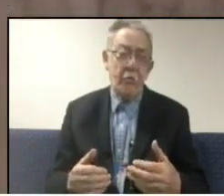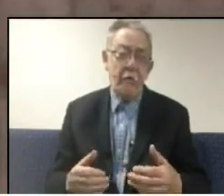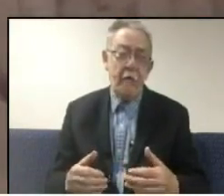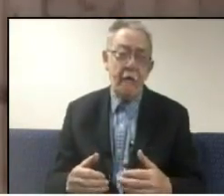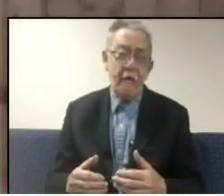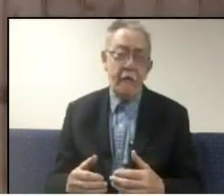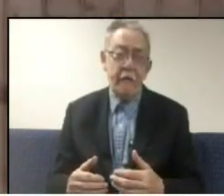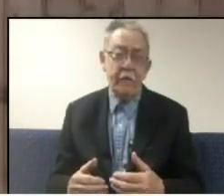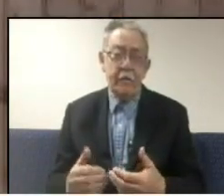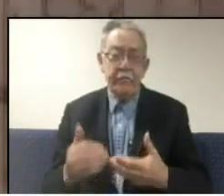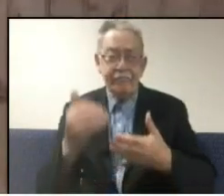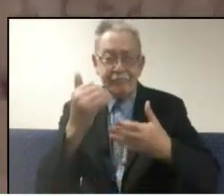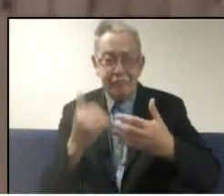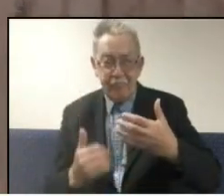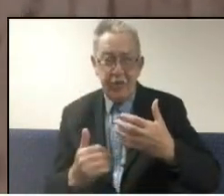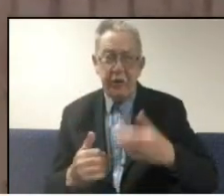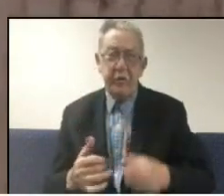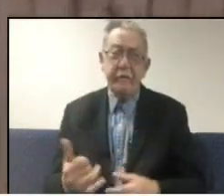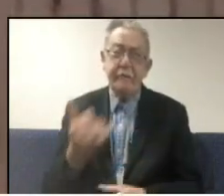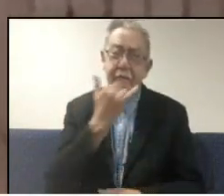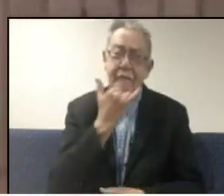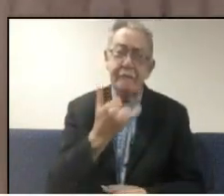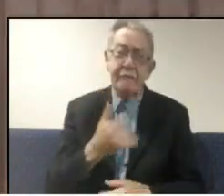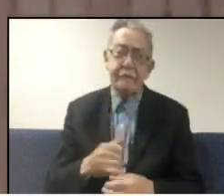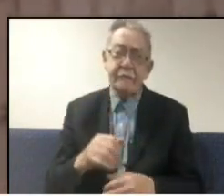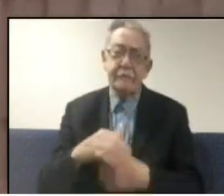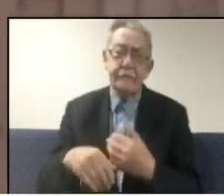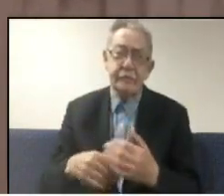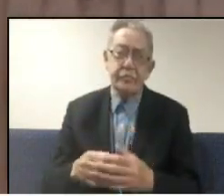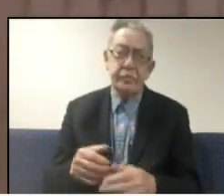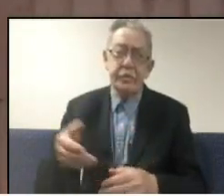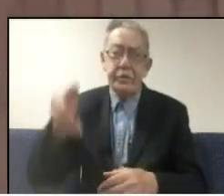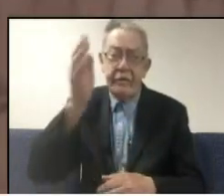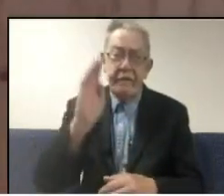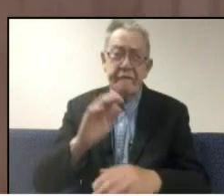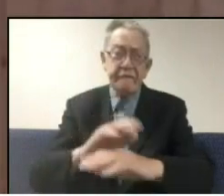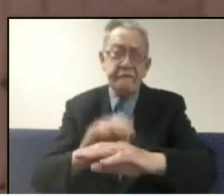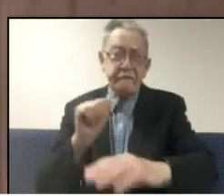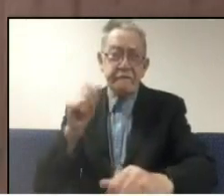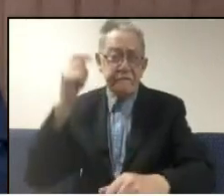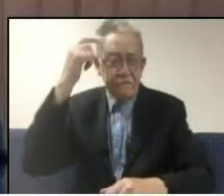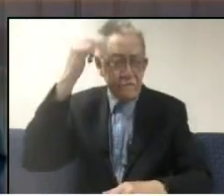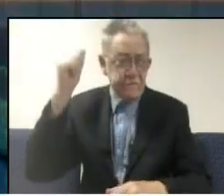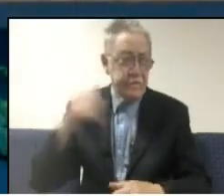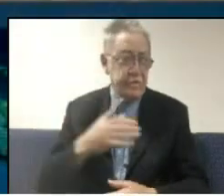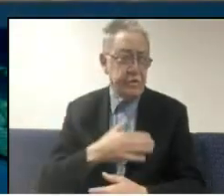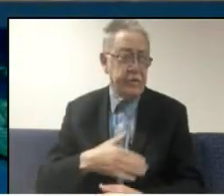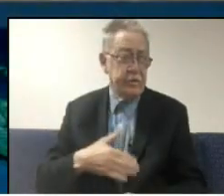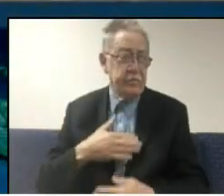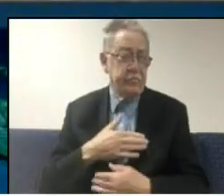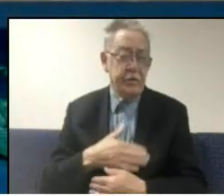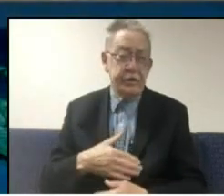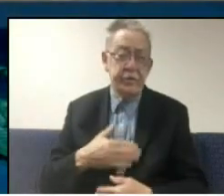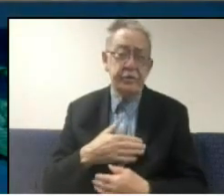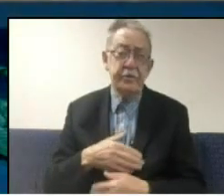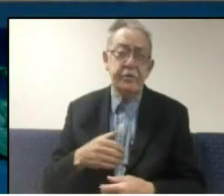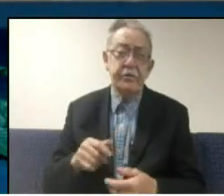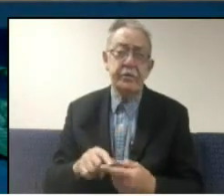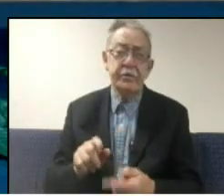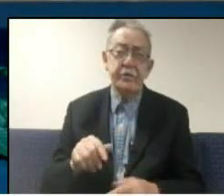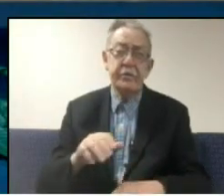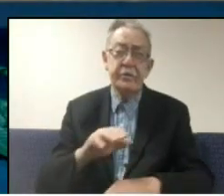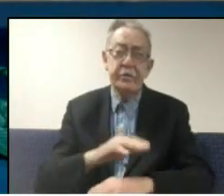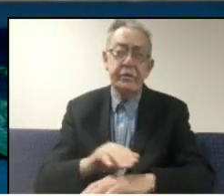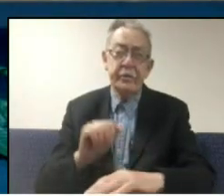mistakes that you've made along the way, to know that God will call you because He's pleased to call you. Not because you